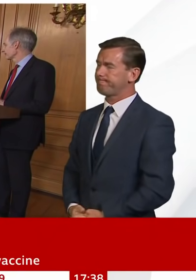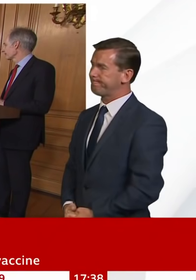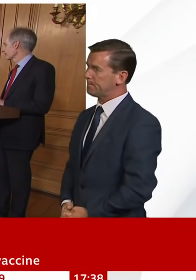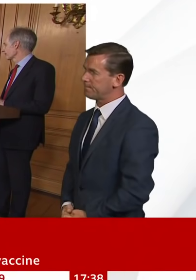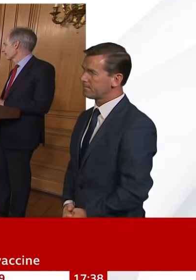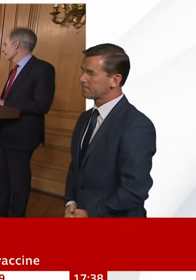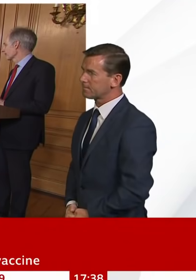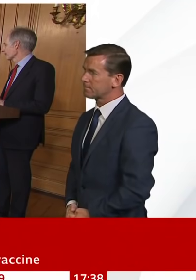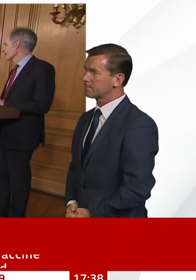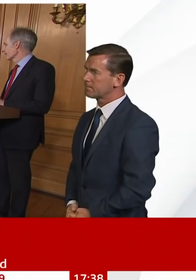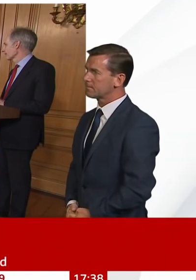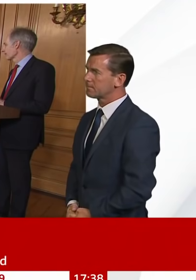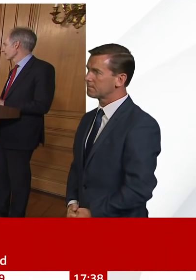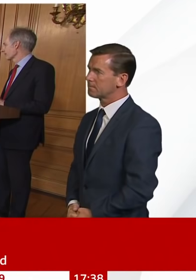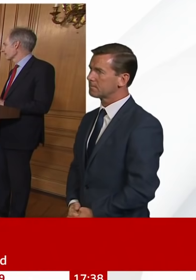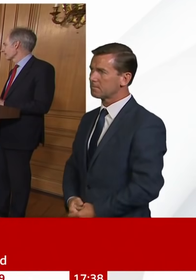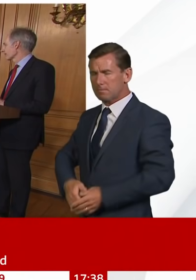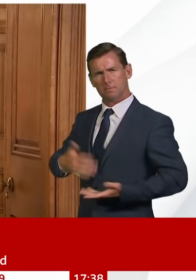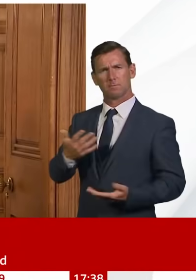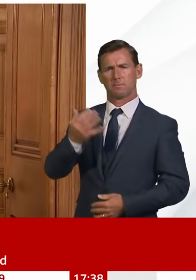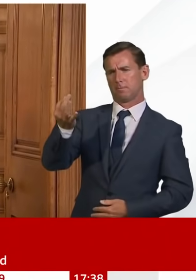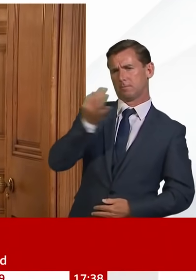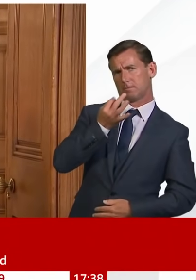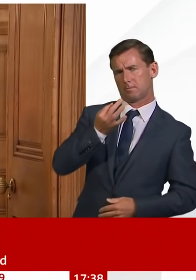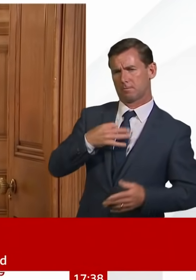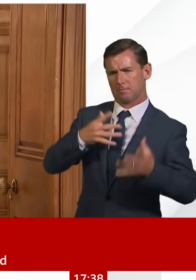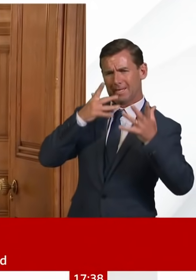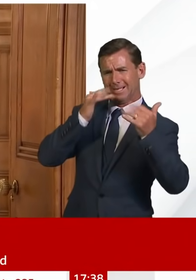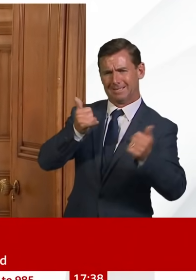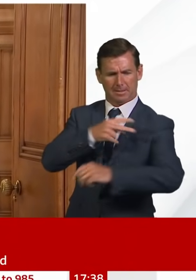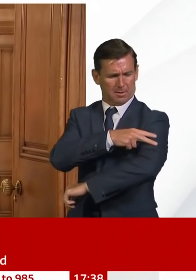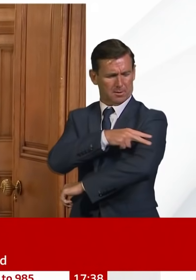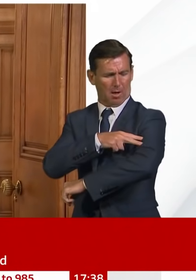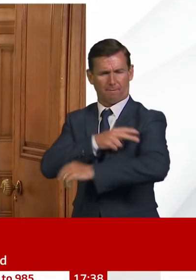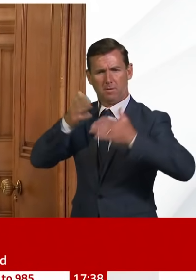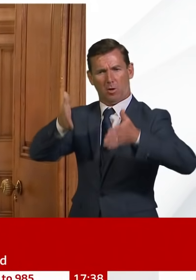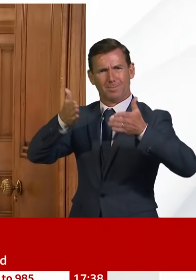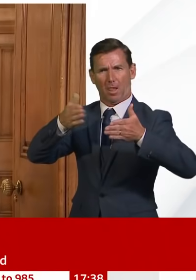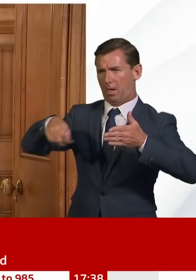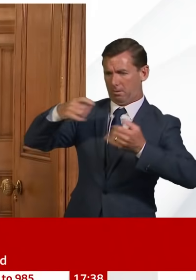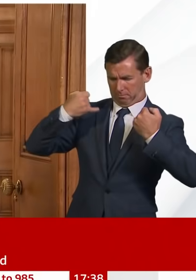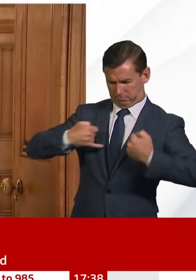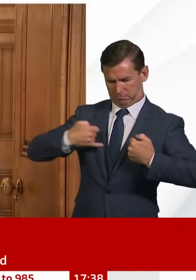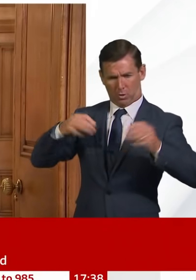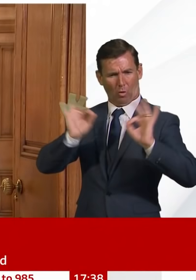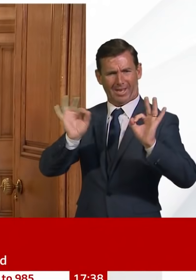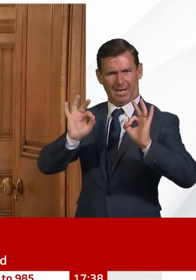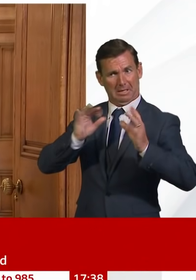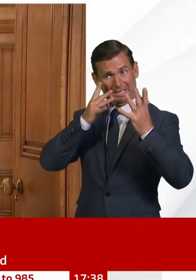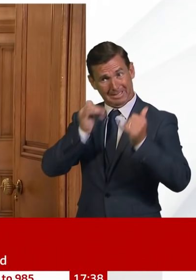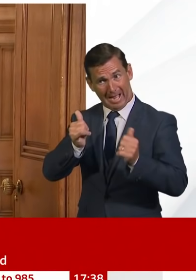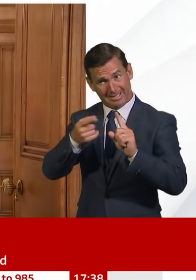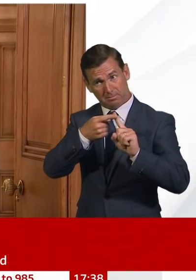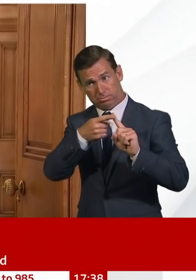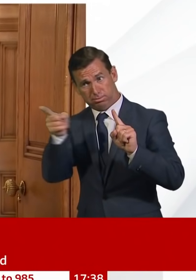do testing of asymptomatic staff in hospital as part of meeting the 100,000 target by the end of